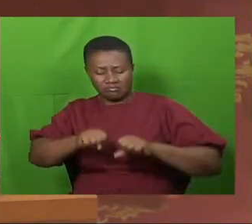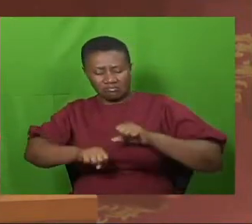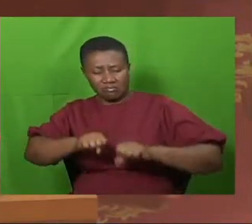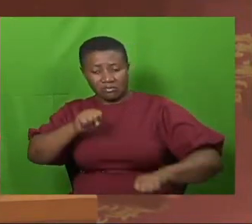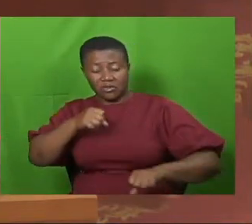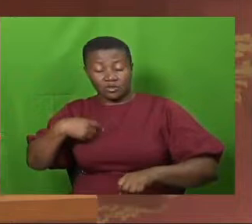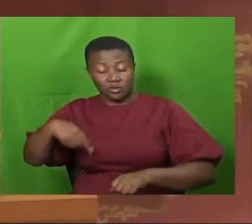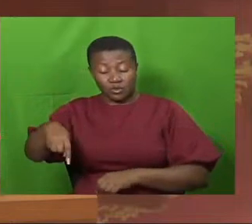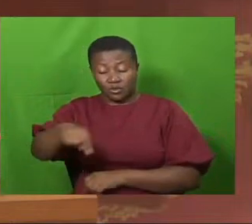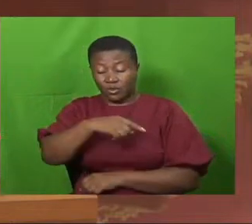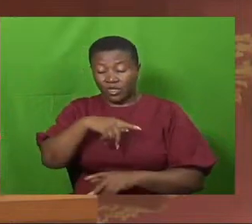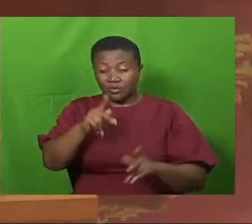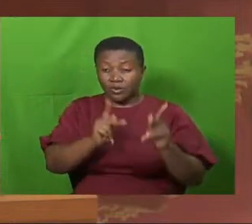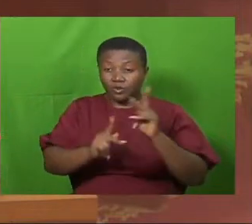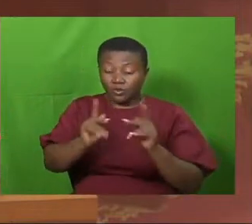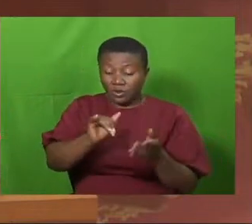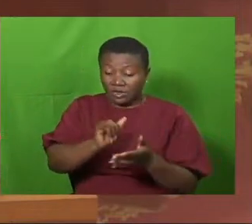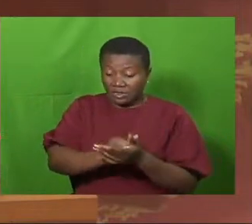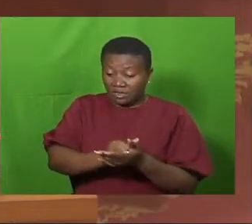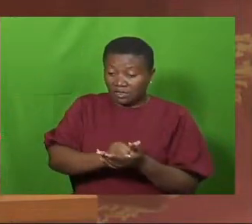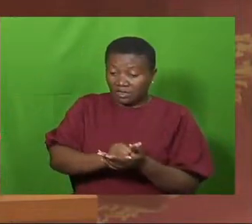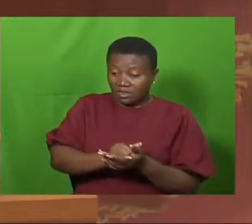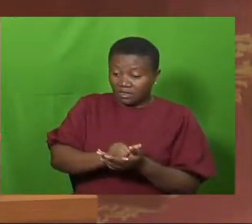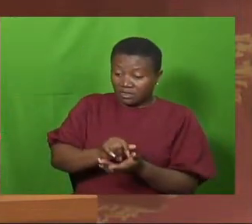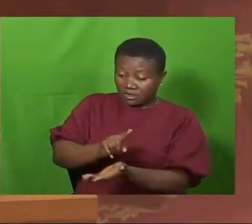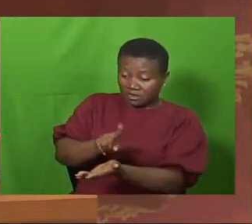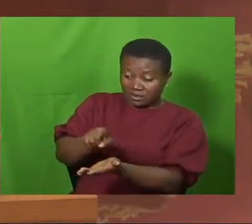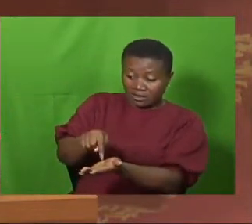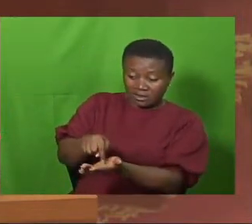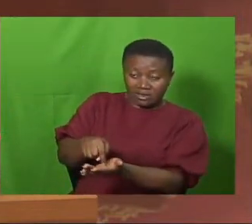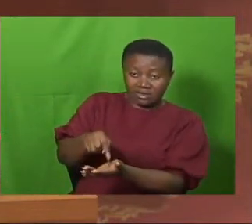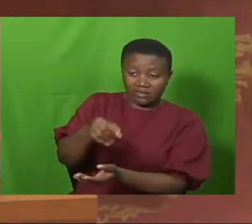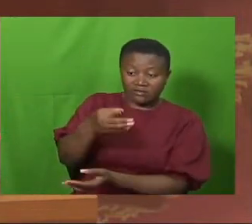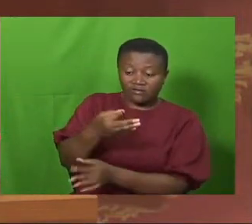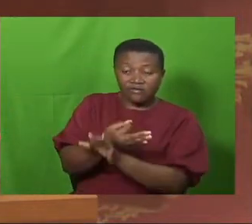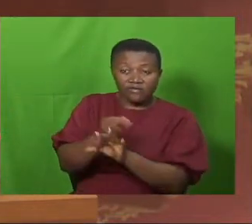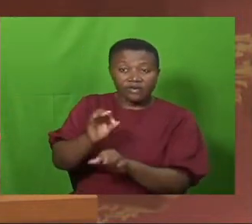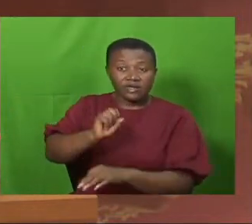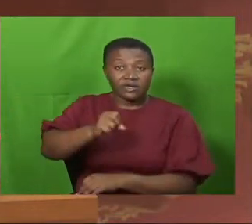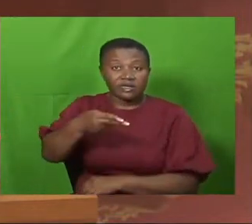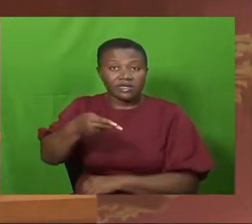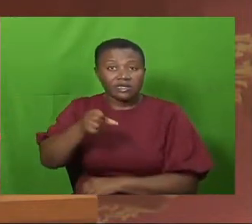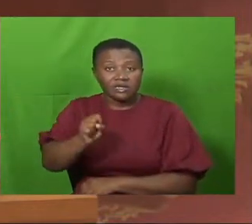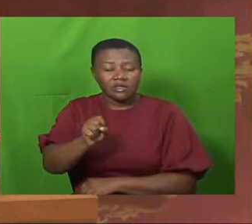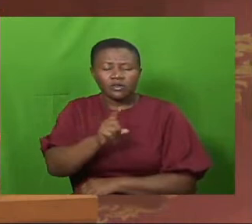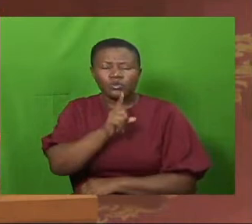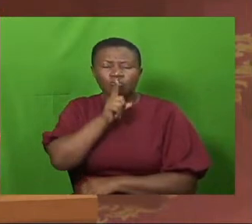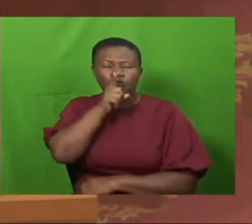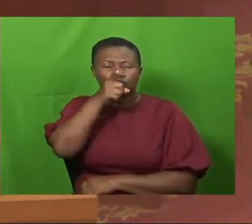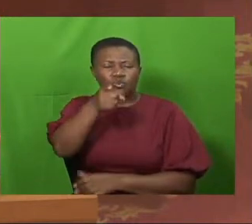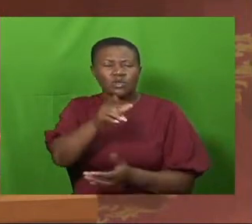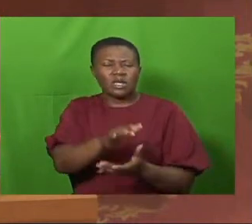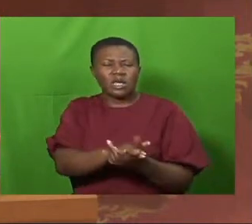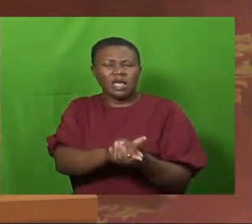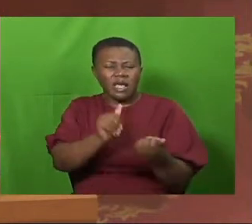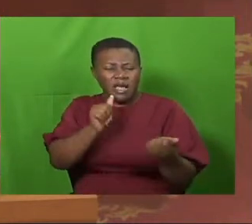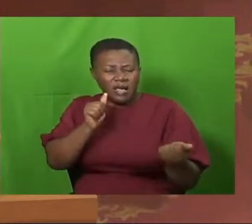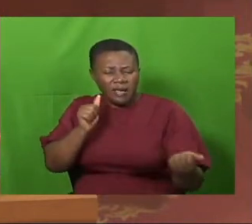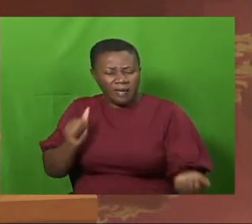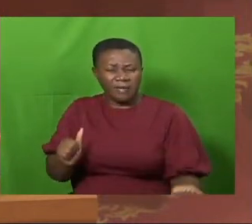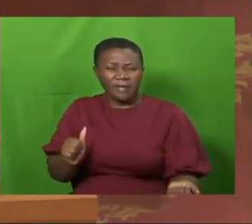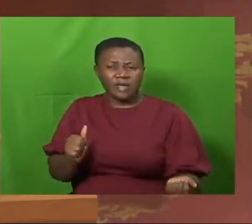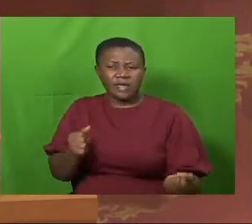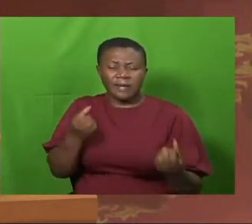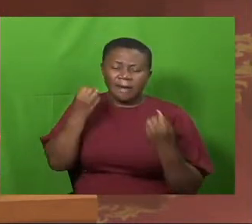a people that the free SHS has really helped the many who otherwise will not